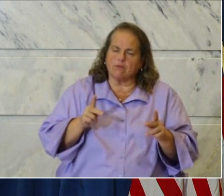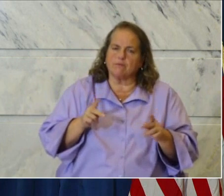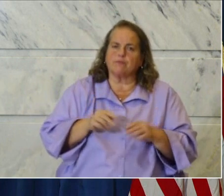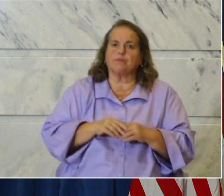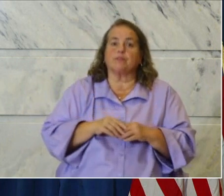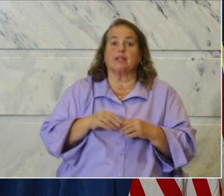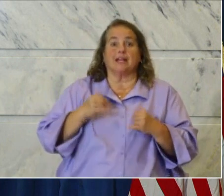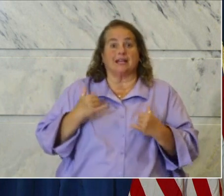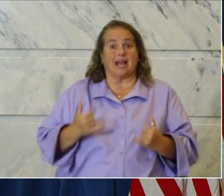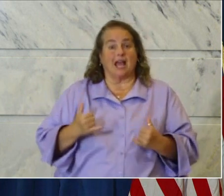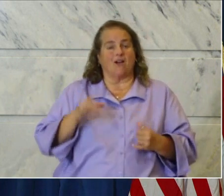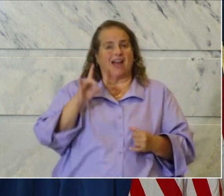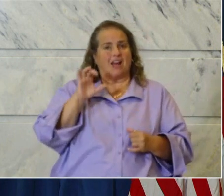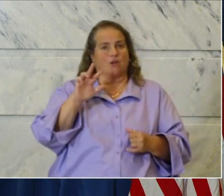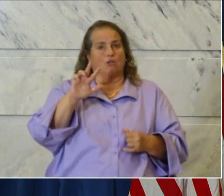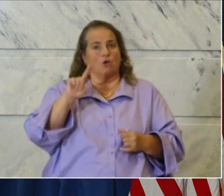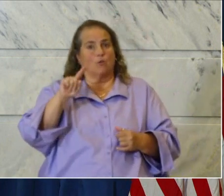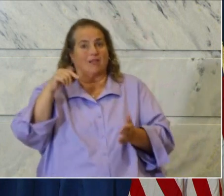Now had over